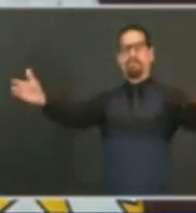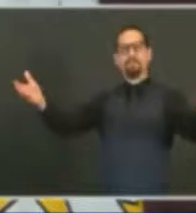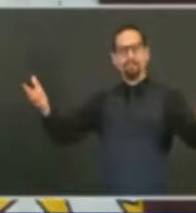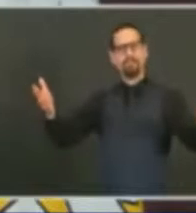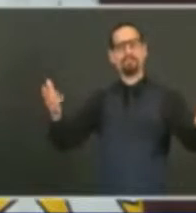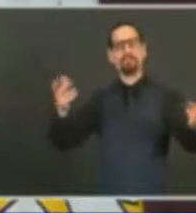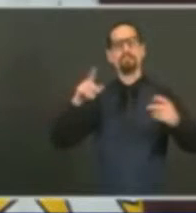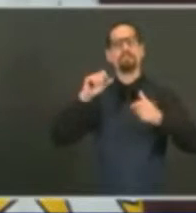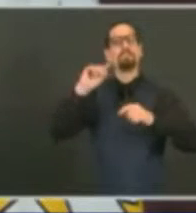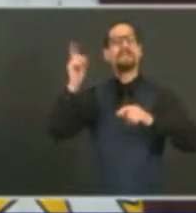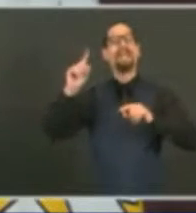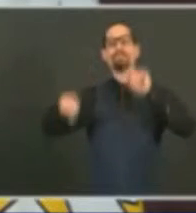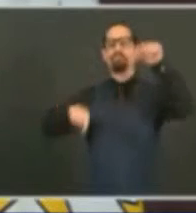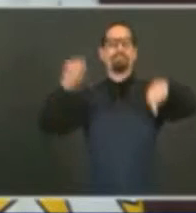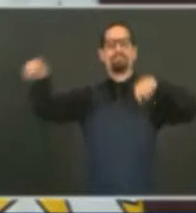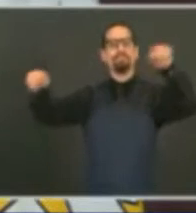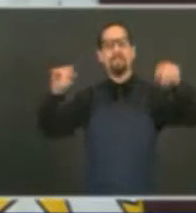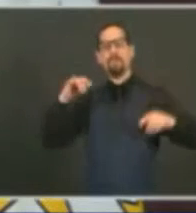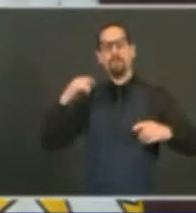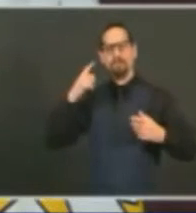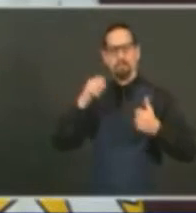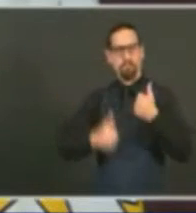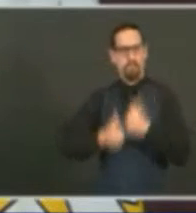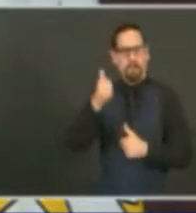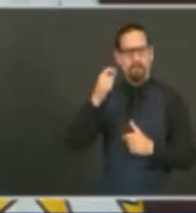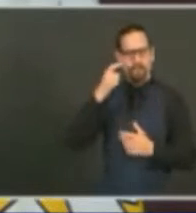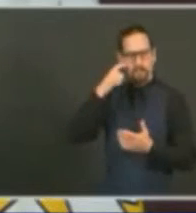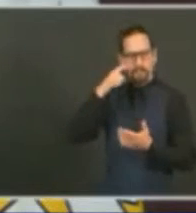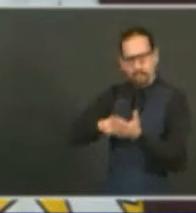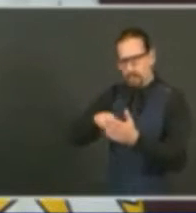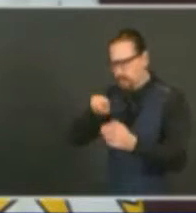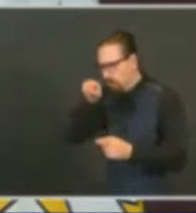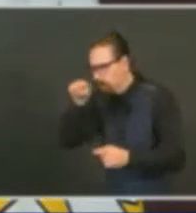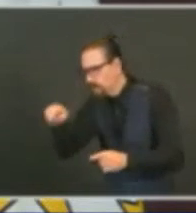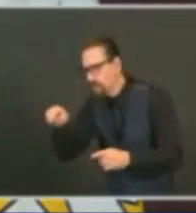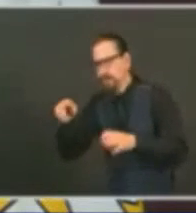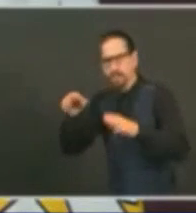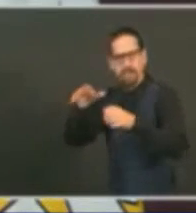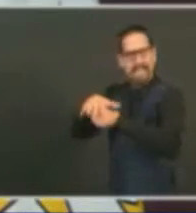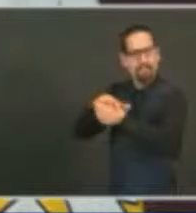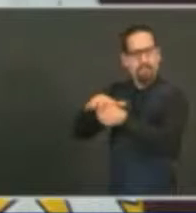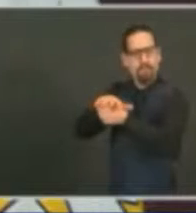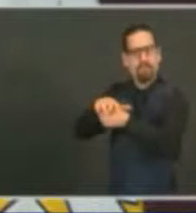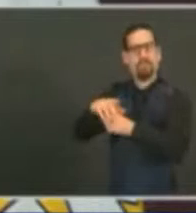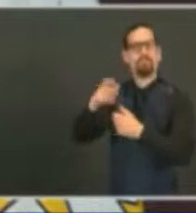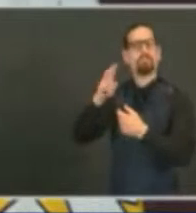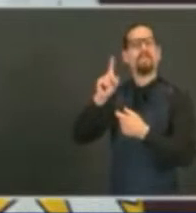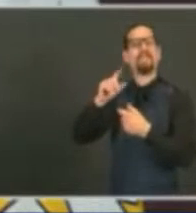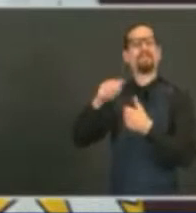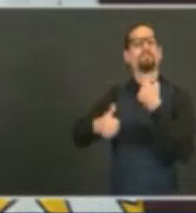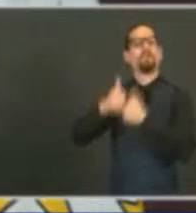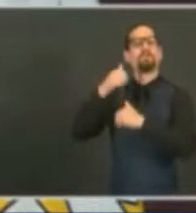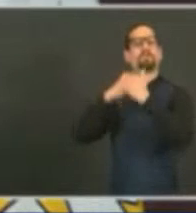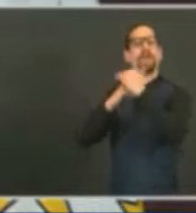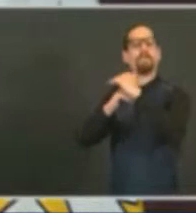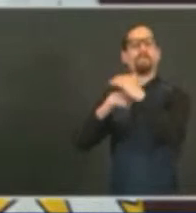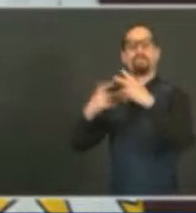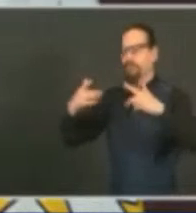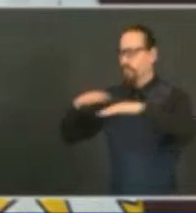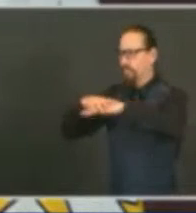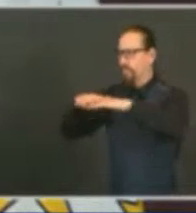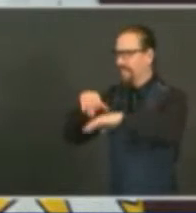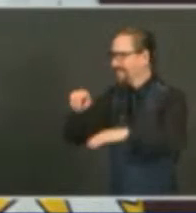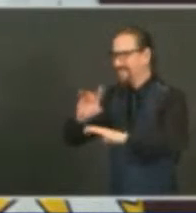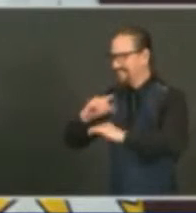on informal settings, indoors, inconsistent groups. If you eliminate those three I's, that